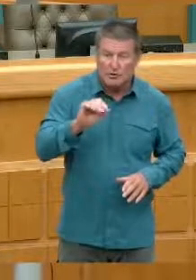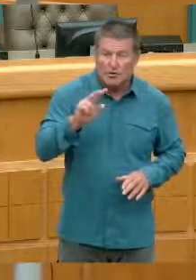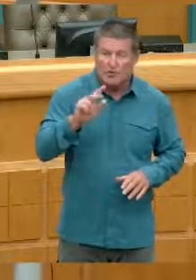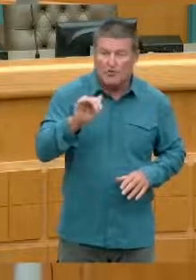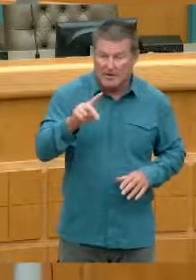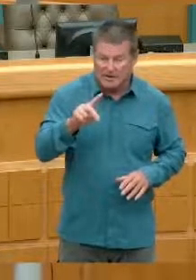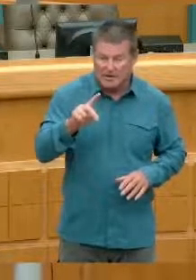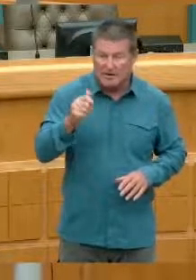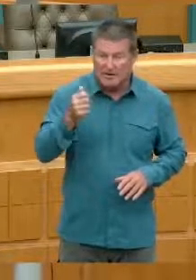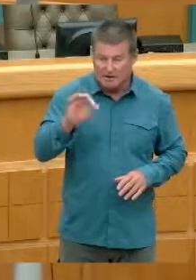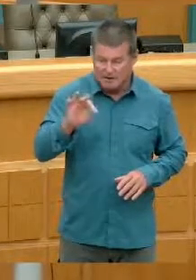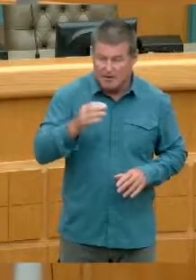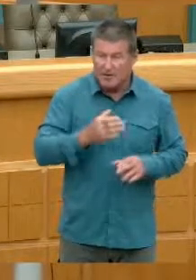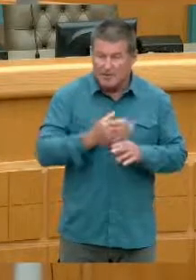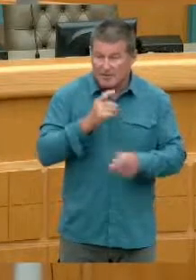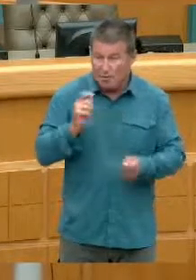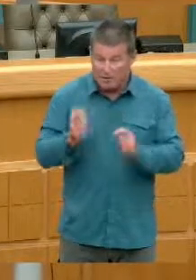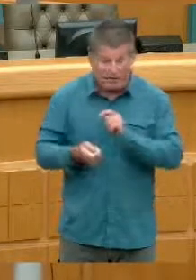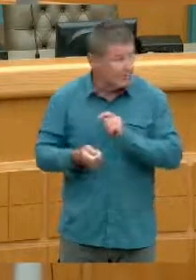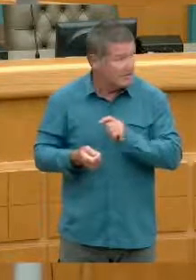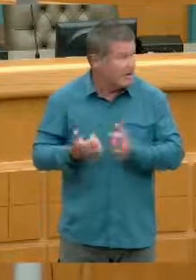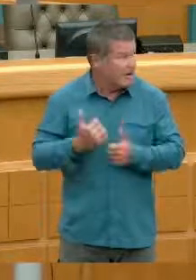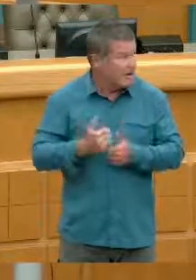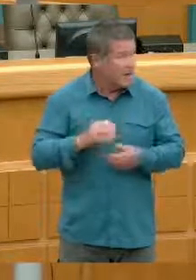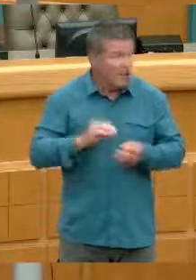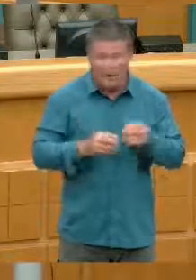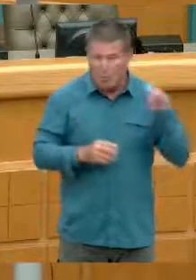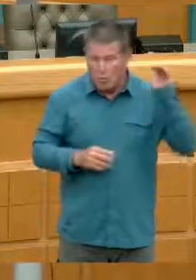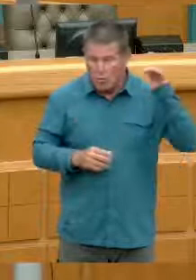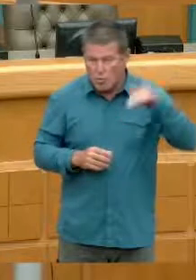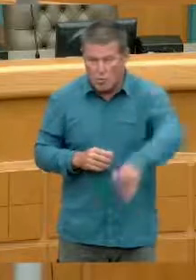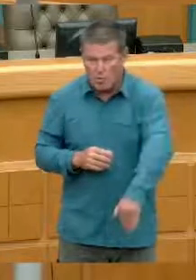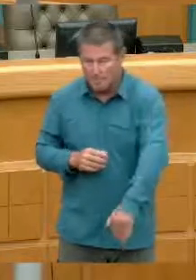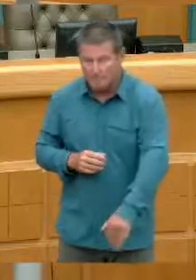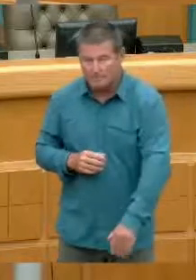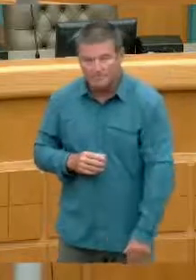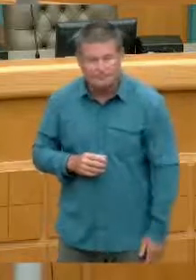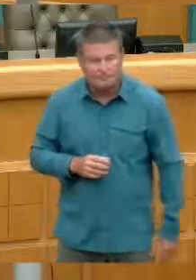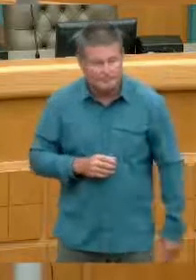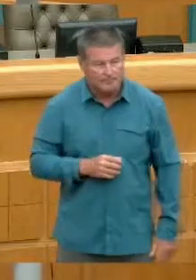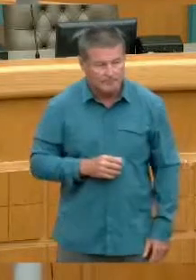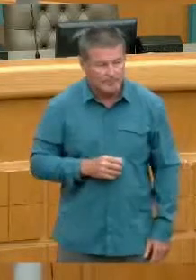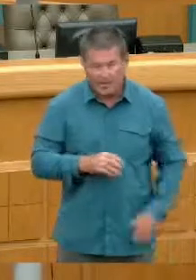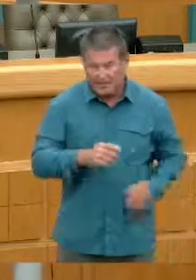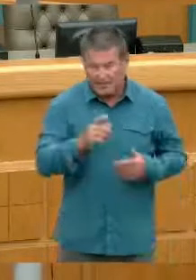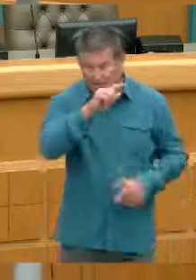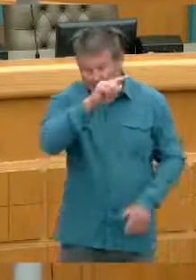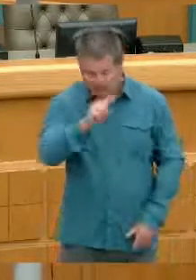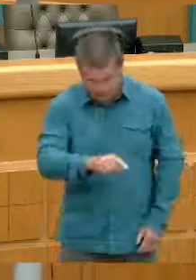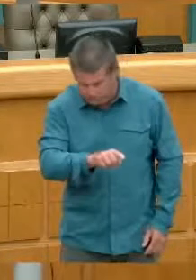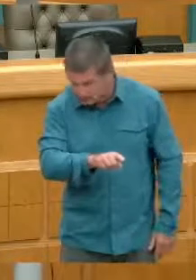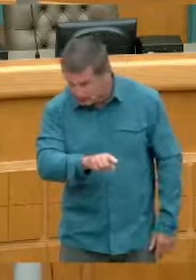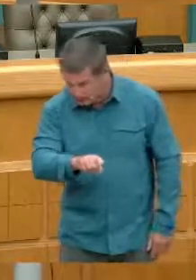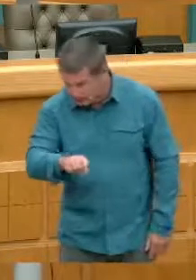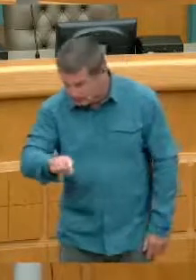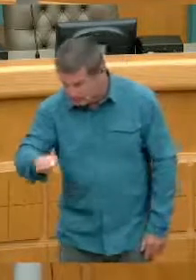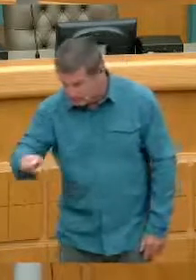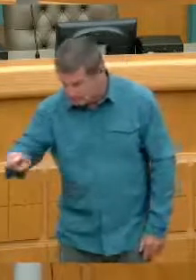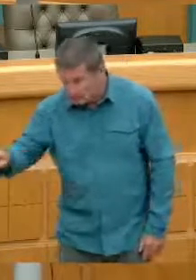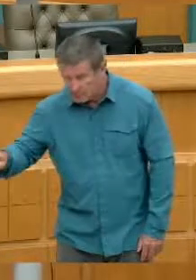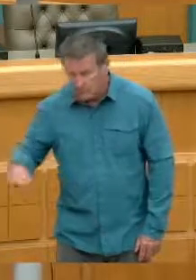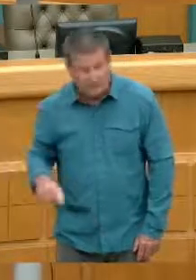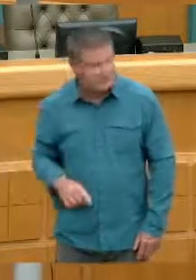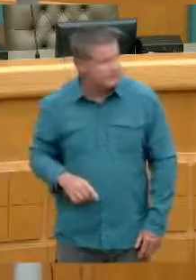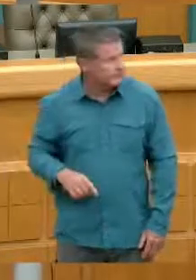COVID-19 and before we changed our behavior. And you can see the precipitous decline and then pretty much a flat line down at the bottom of just the